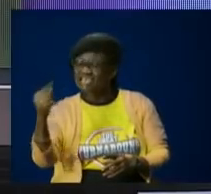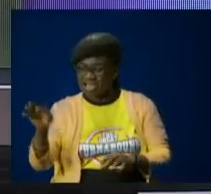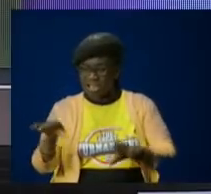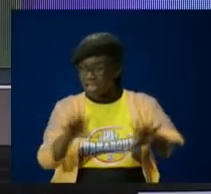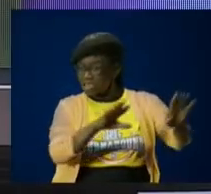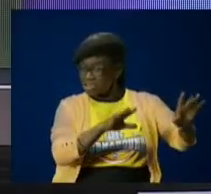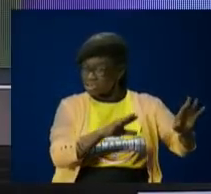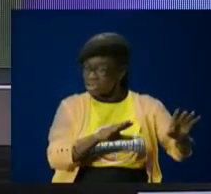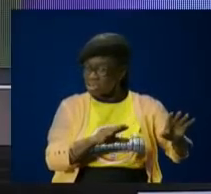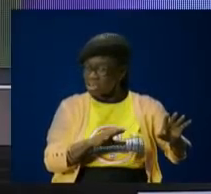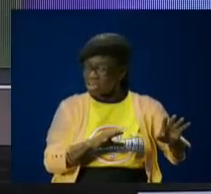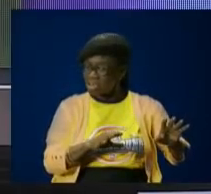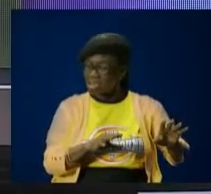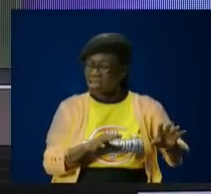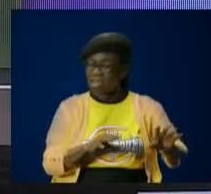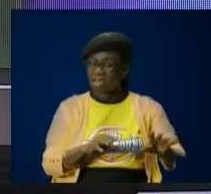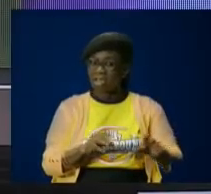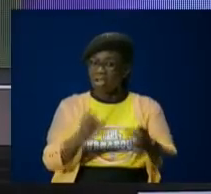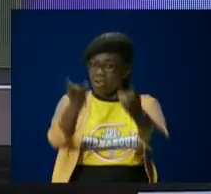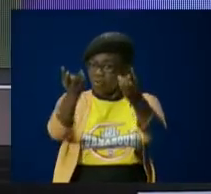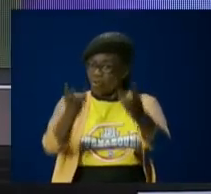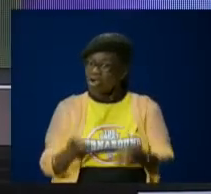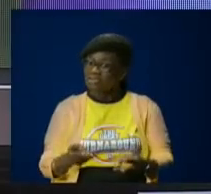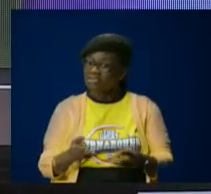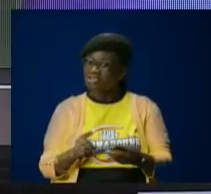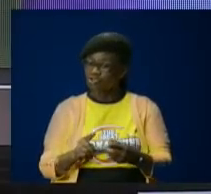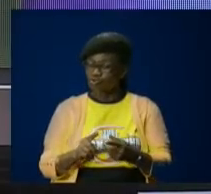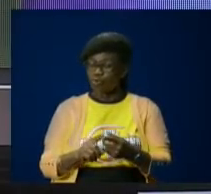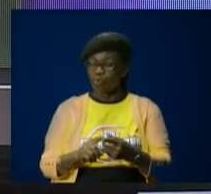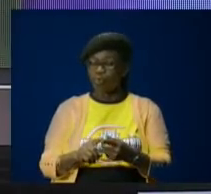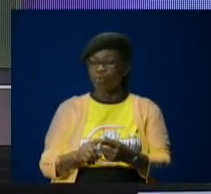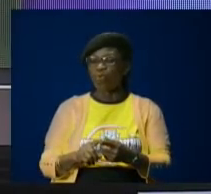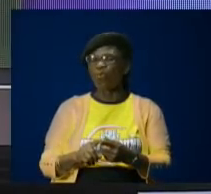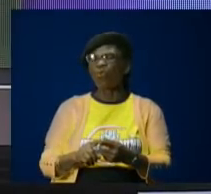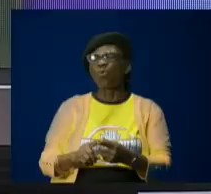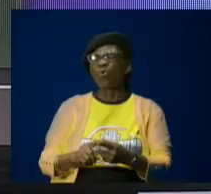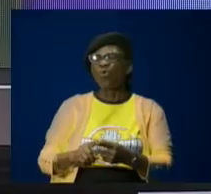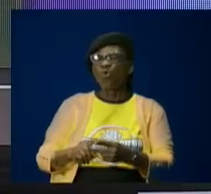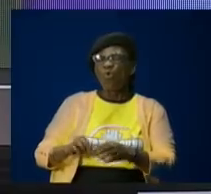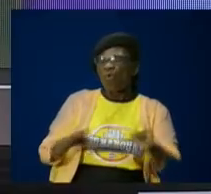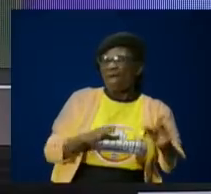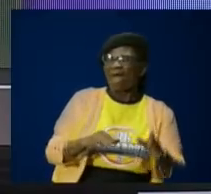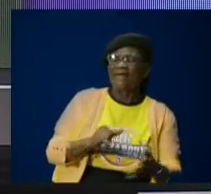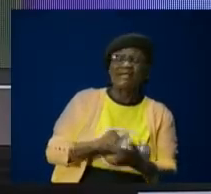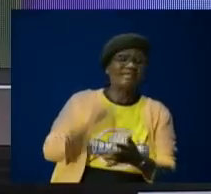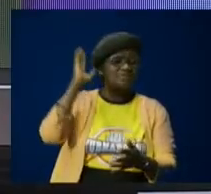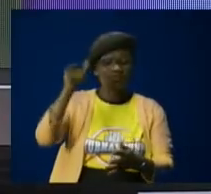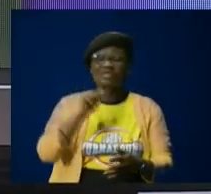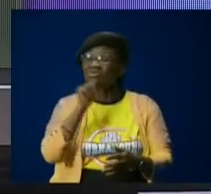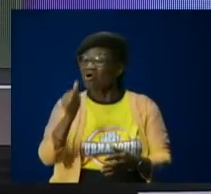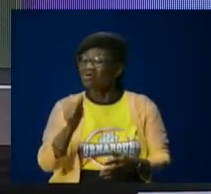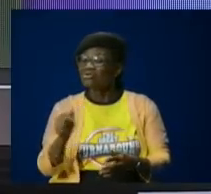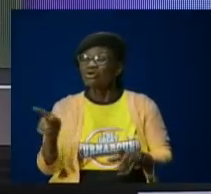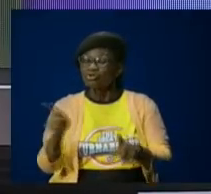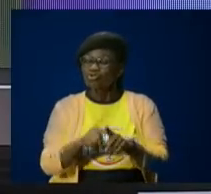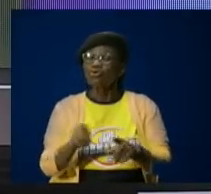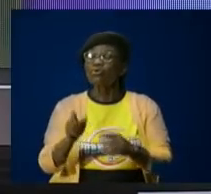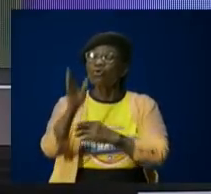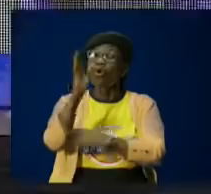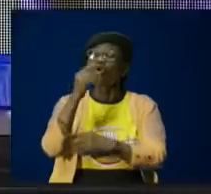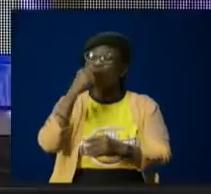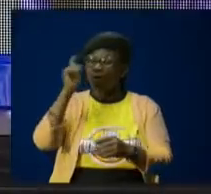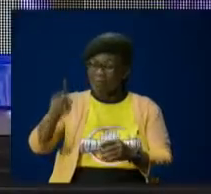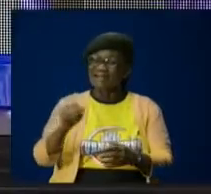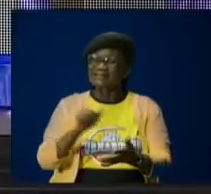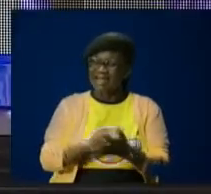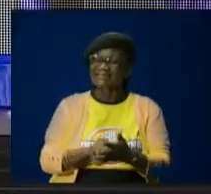overwhelm the earth, God said, this is the beach. Thus far you come, and no further.